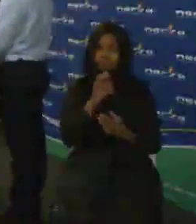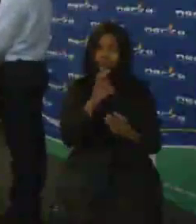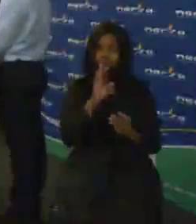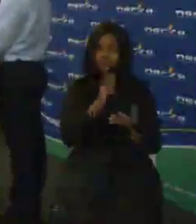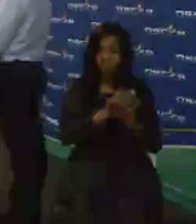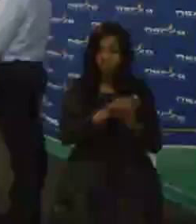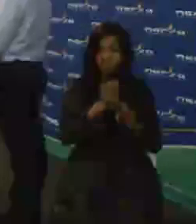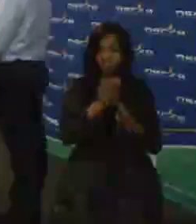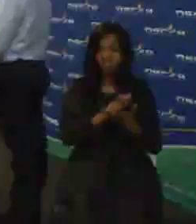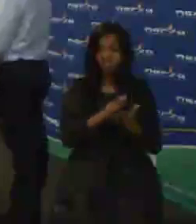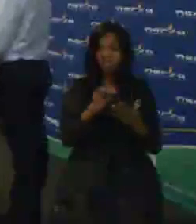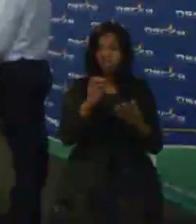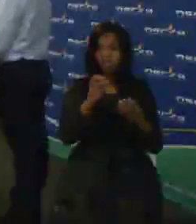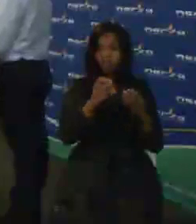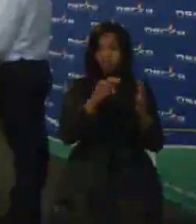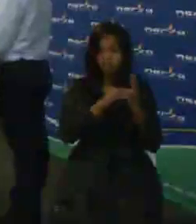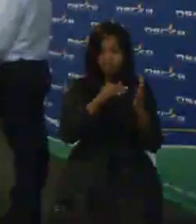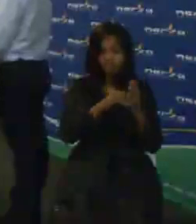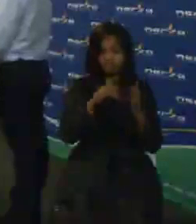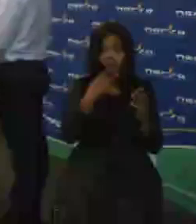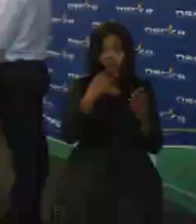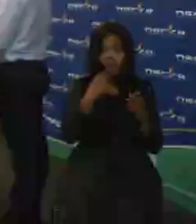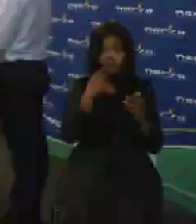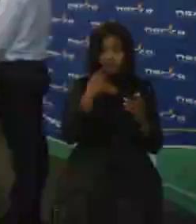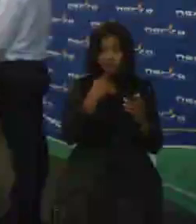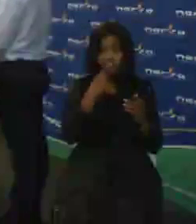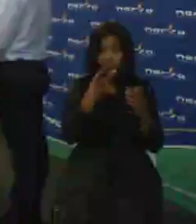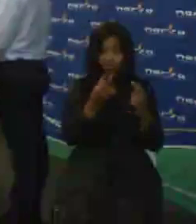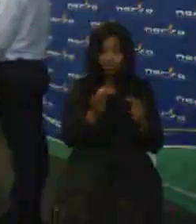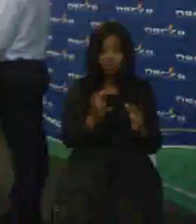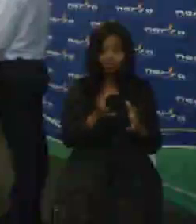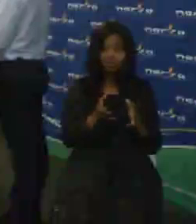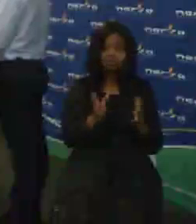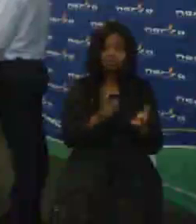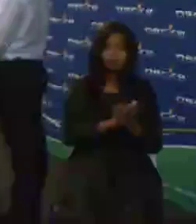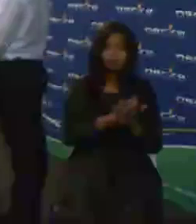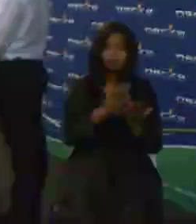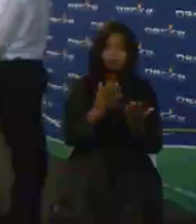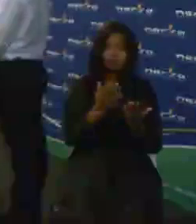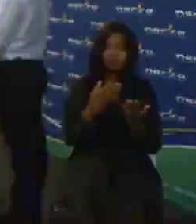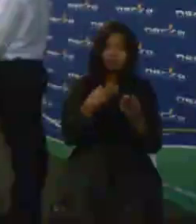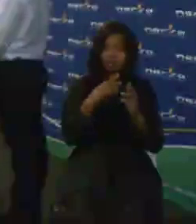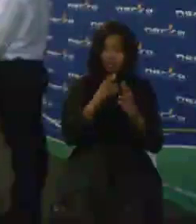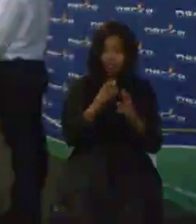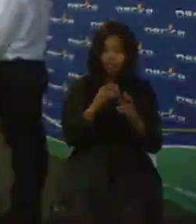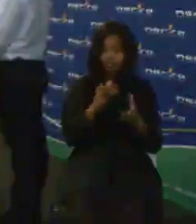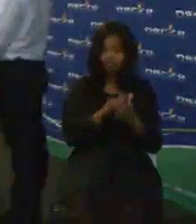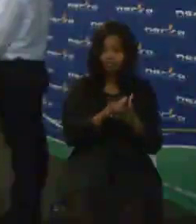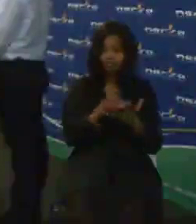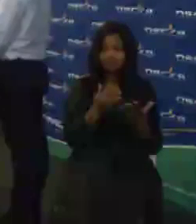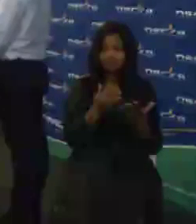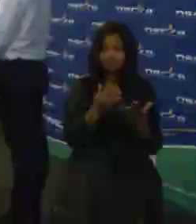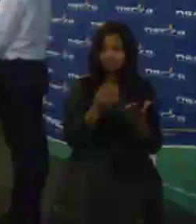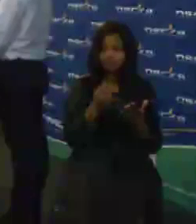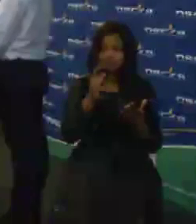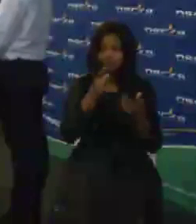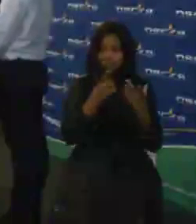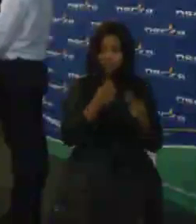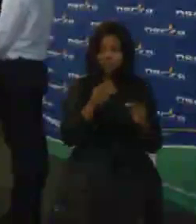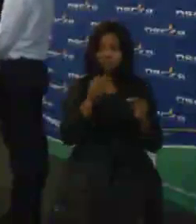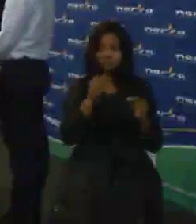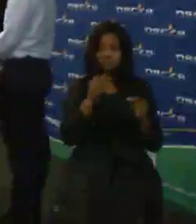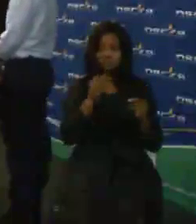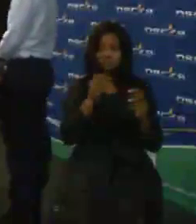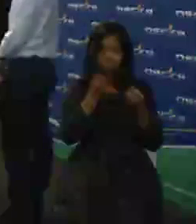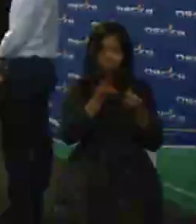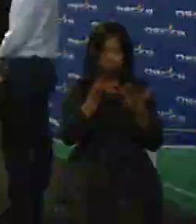to share some of these studies that you say you've done. And I'm hoping that you've done research